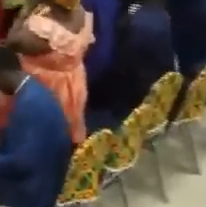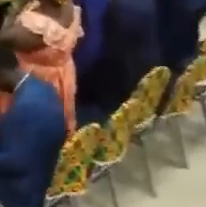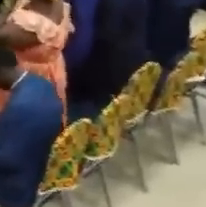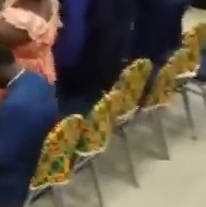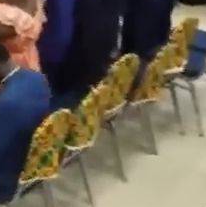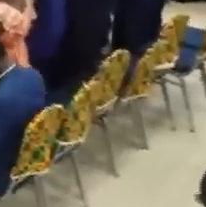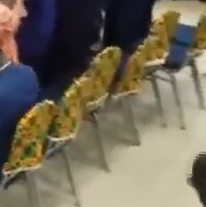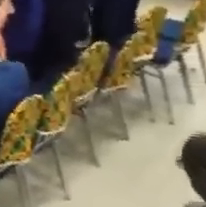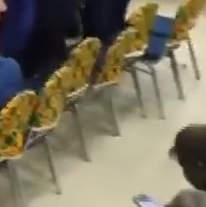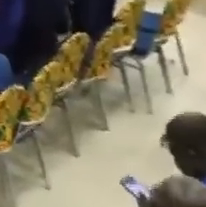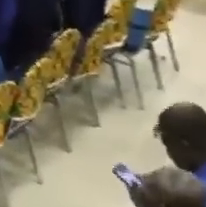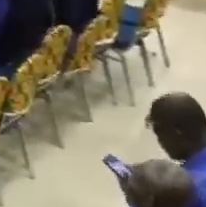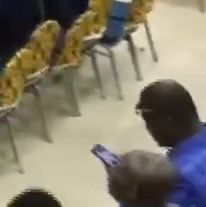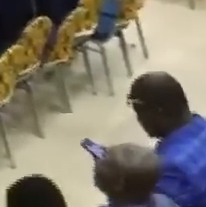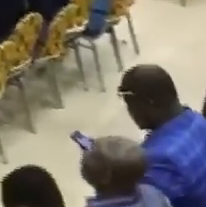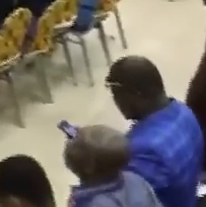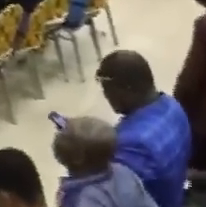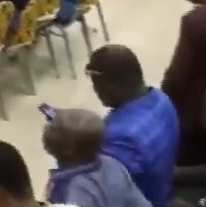Praise God.